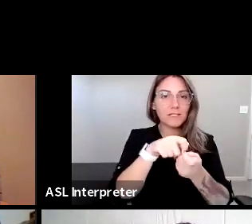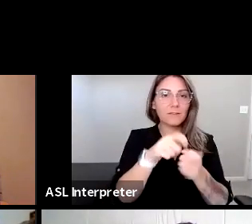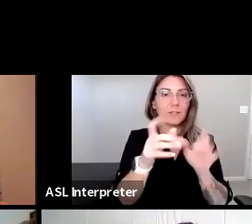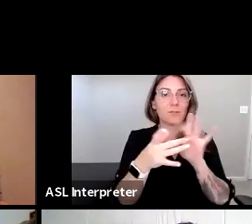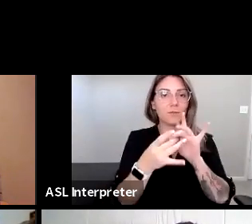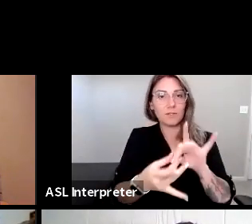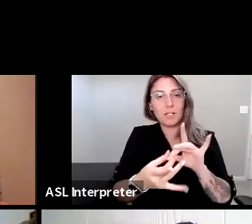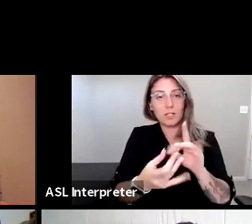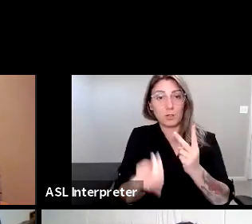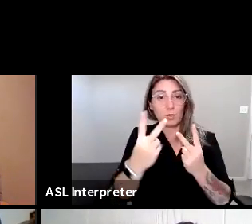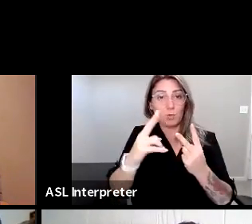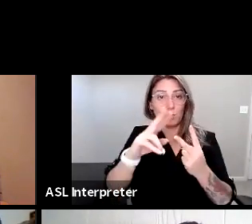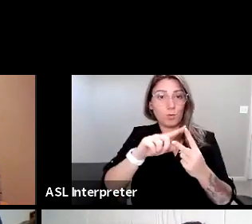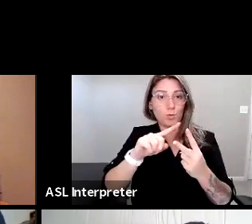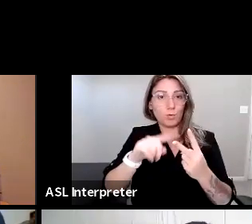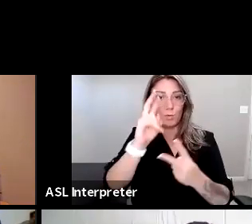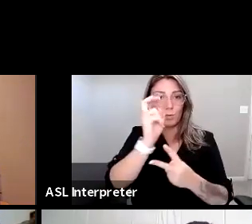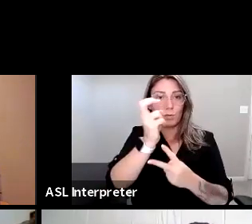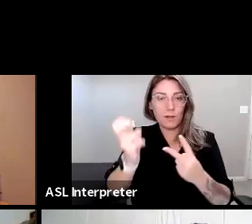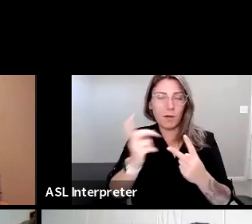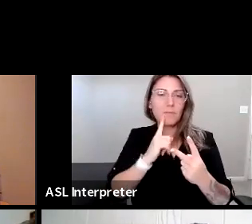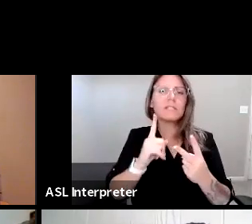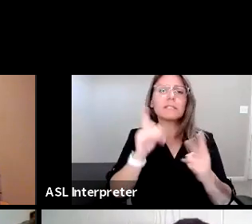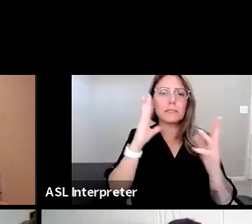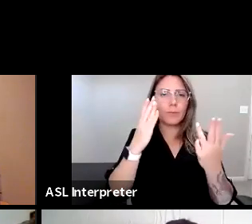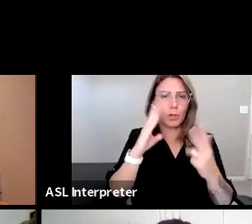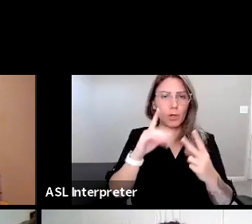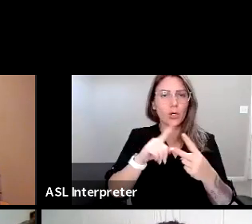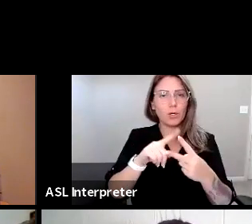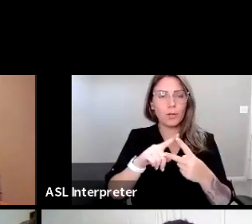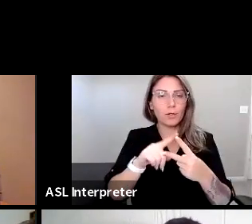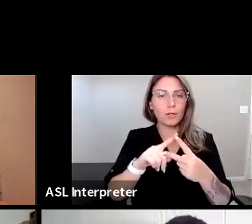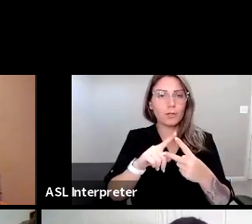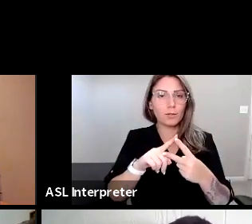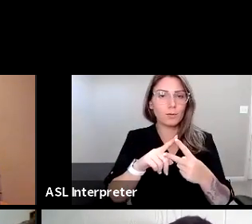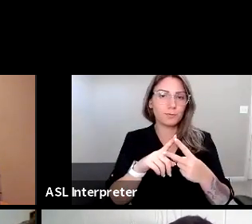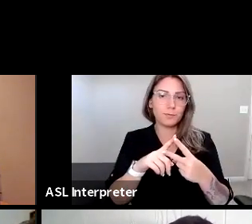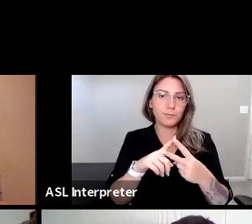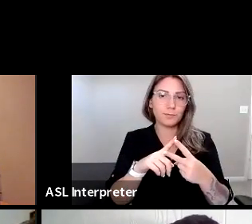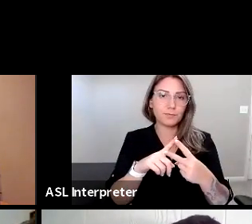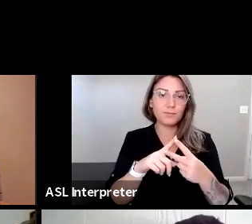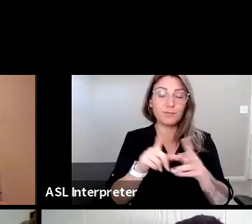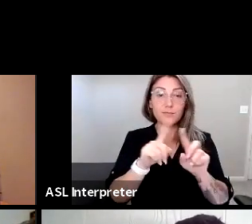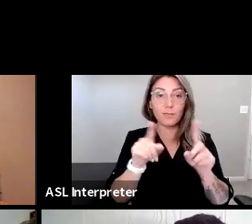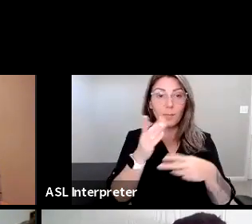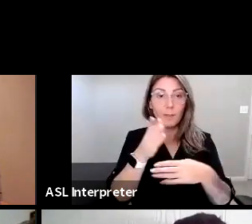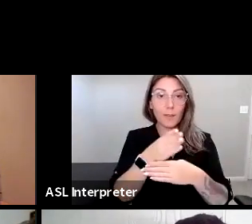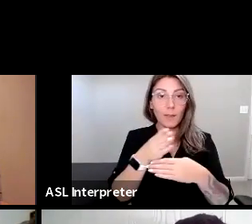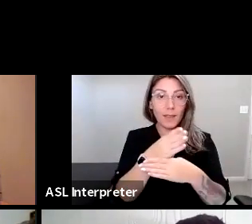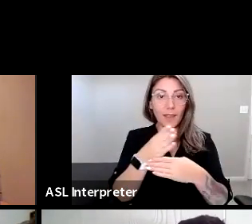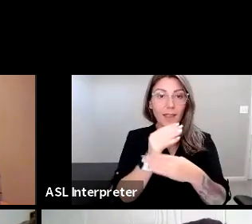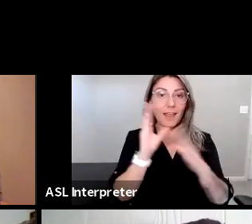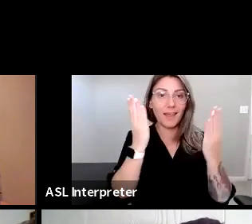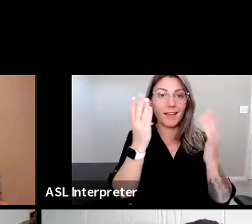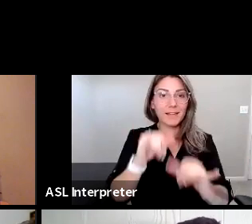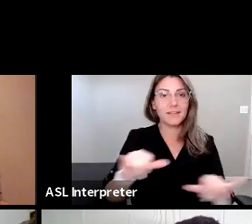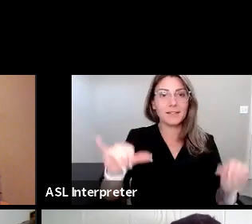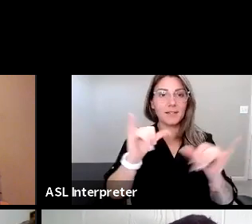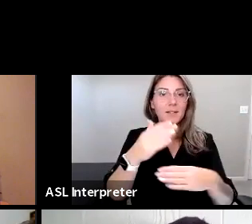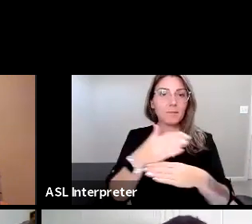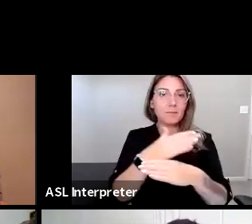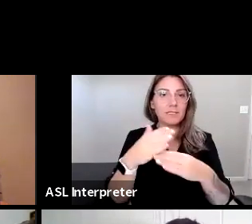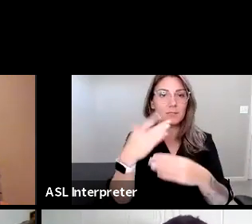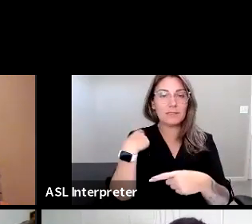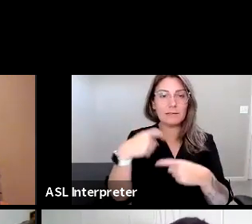two topics, but they're both pretty similar. The first one will be the differences, similarities between Hispanic